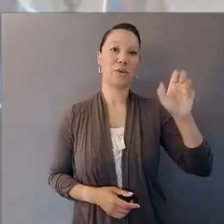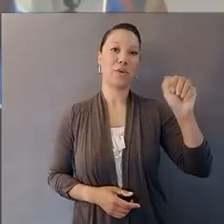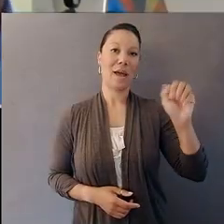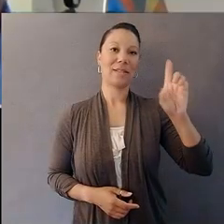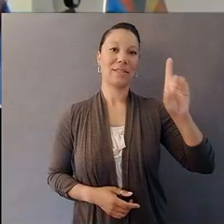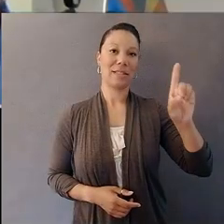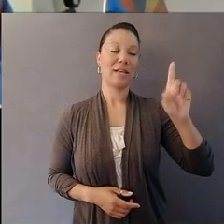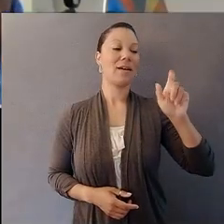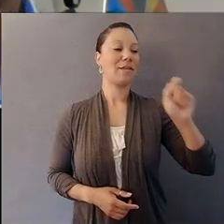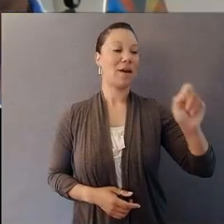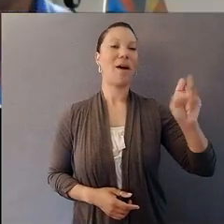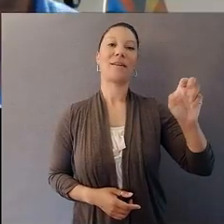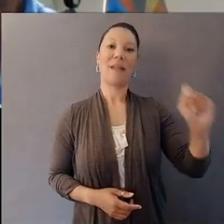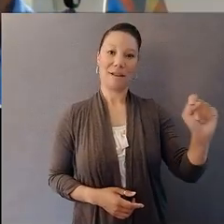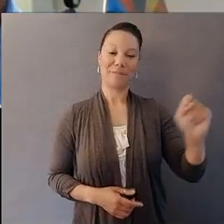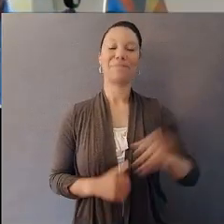egusd.net. Yes.